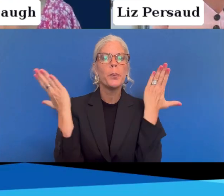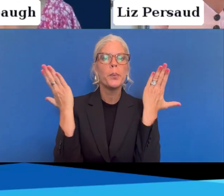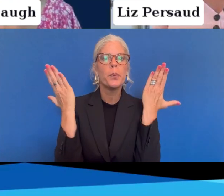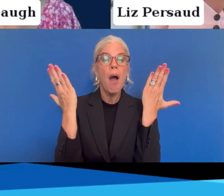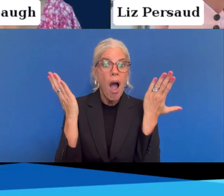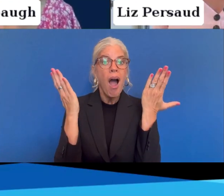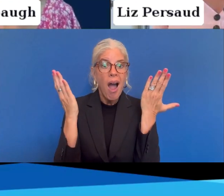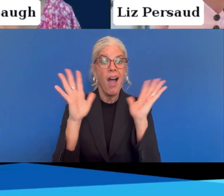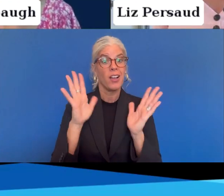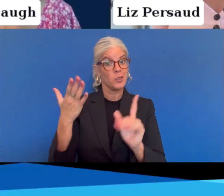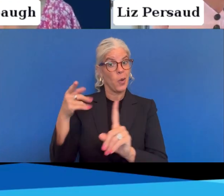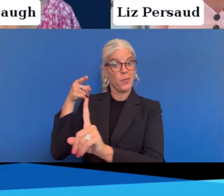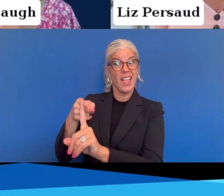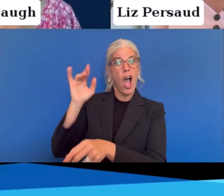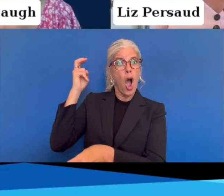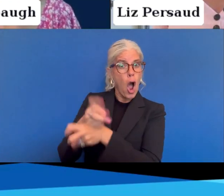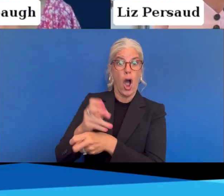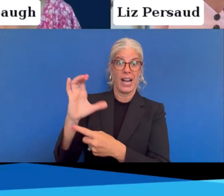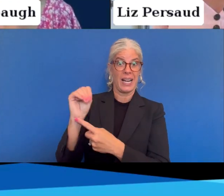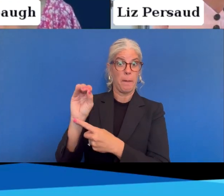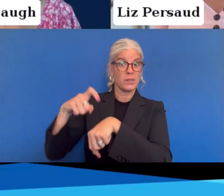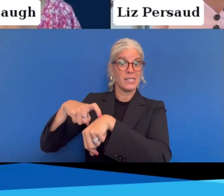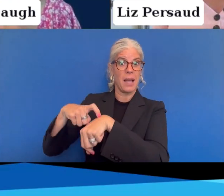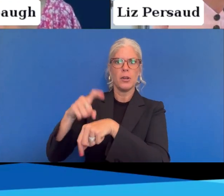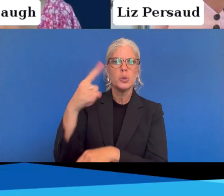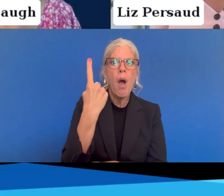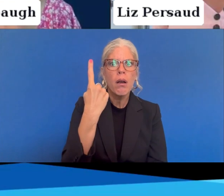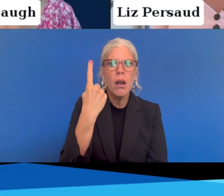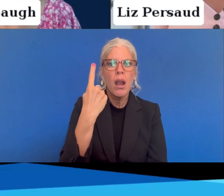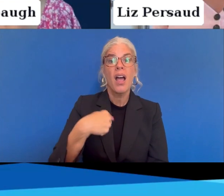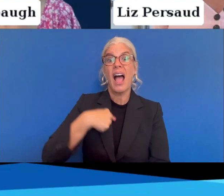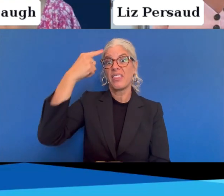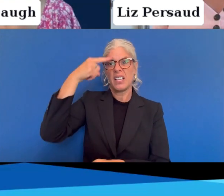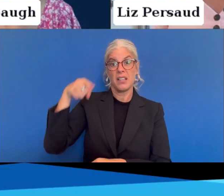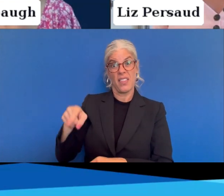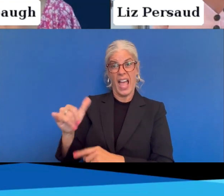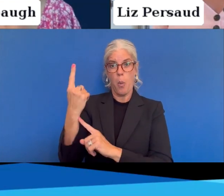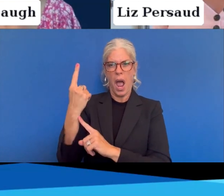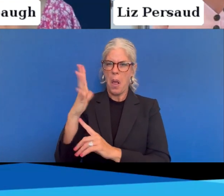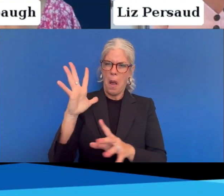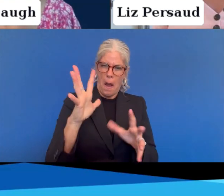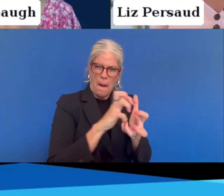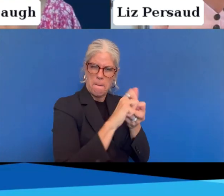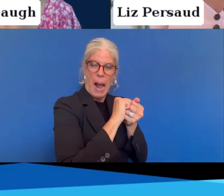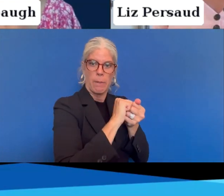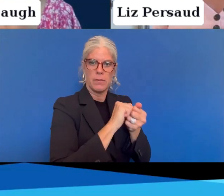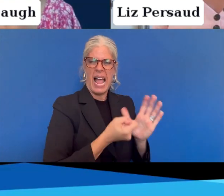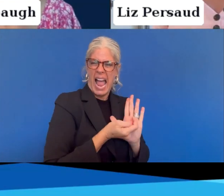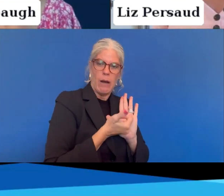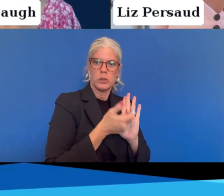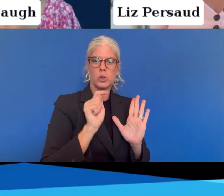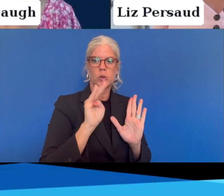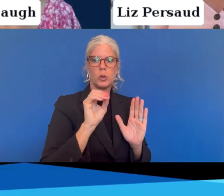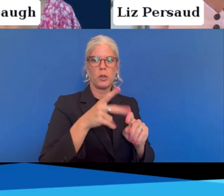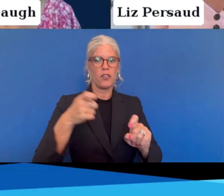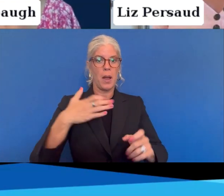chemo time, just the one infusion, I think really zapped it out of my body. I am now technically considered in remission,